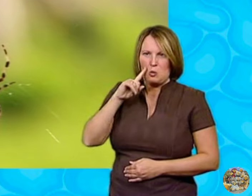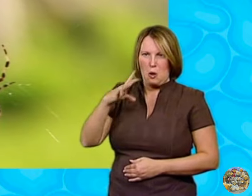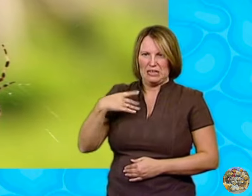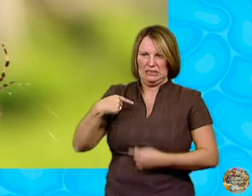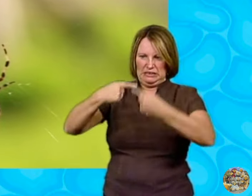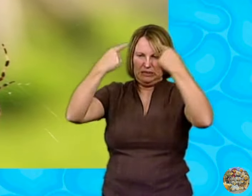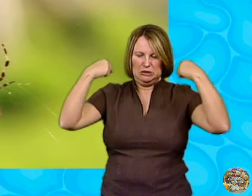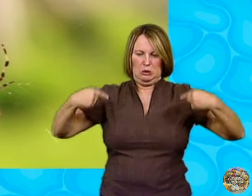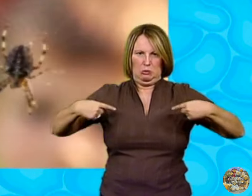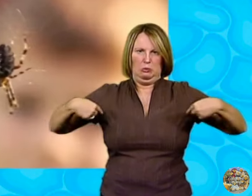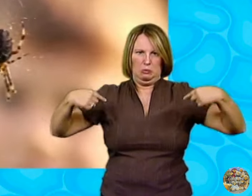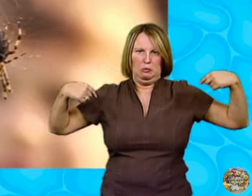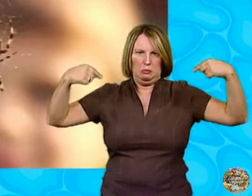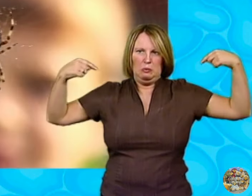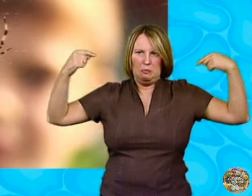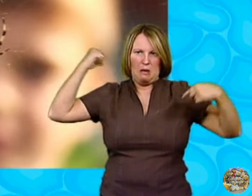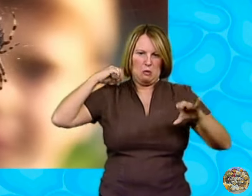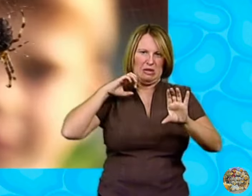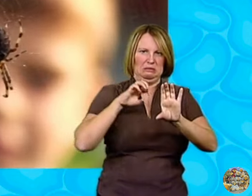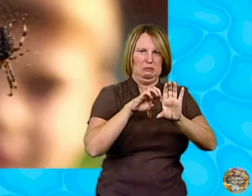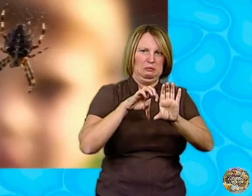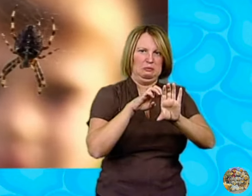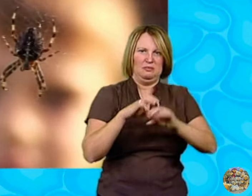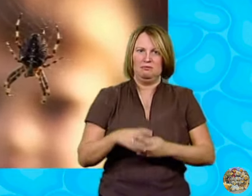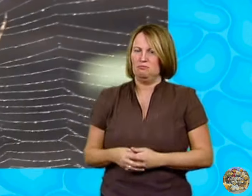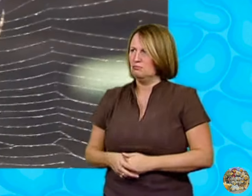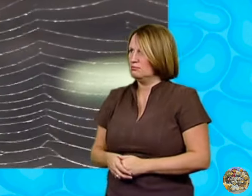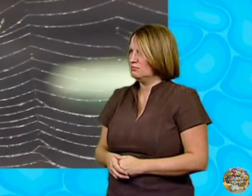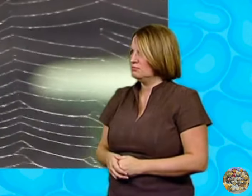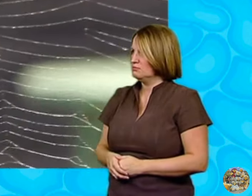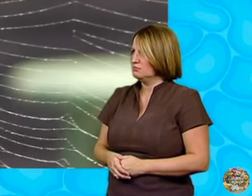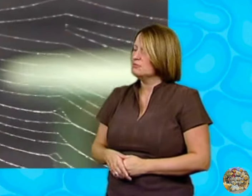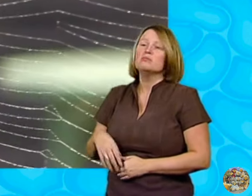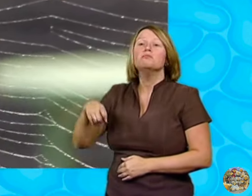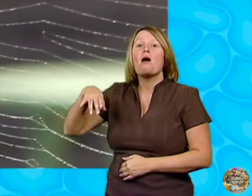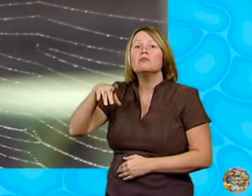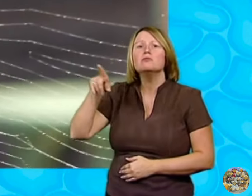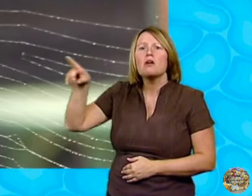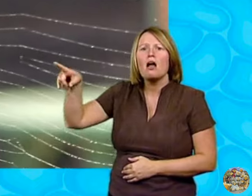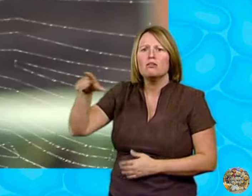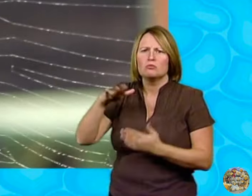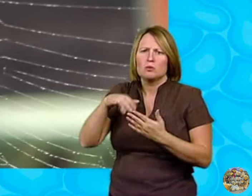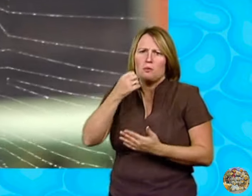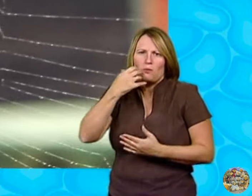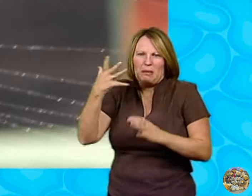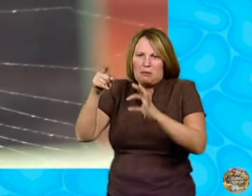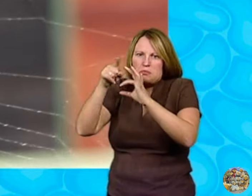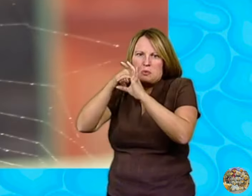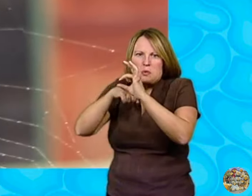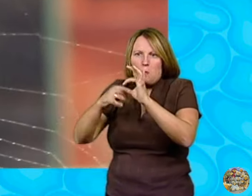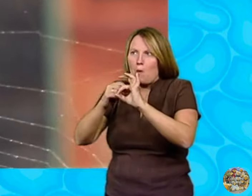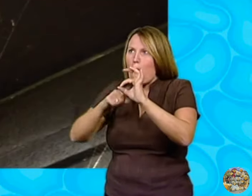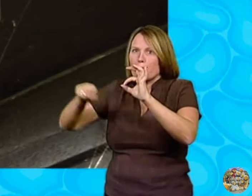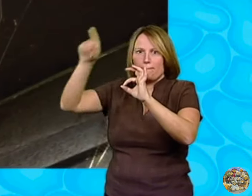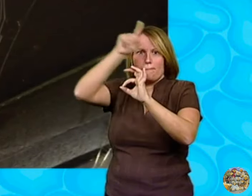spider by the white cross on its back. The garden spider spins a beautiful big round